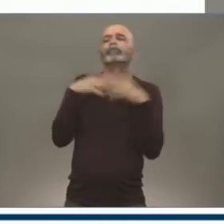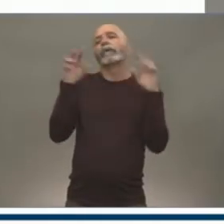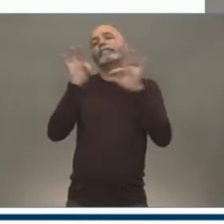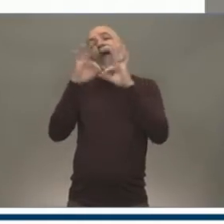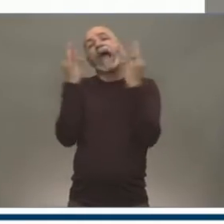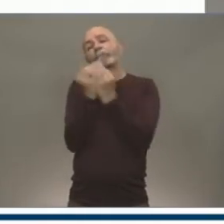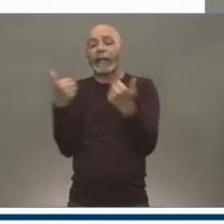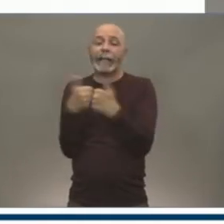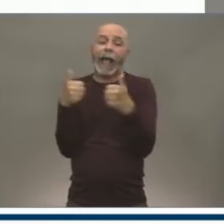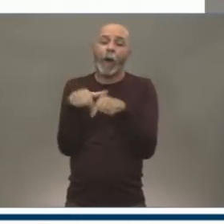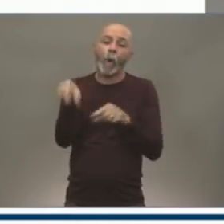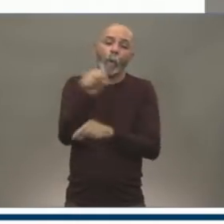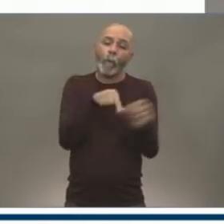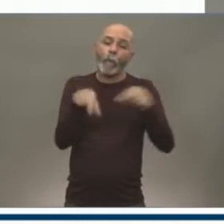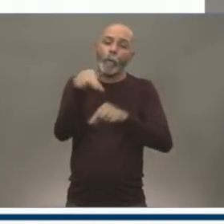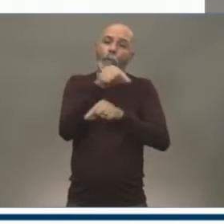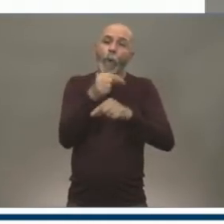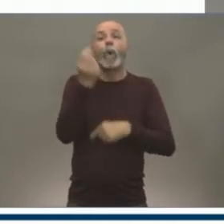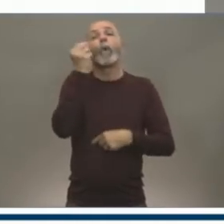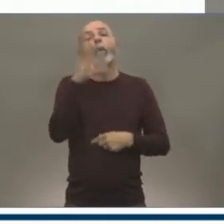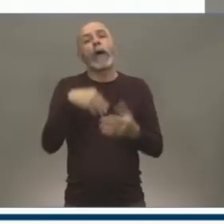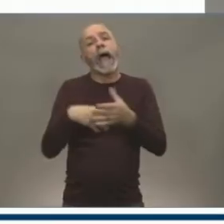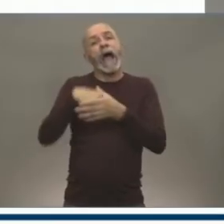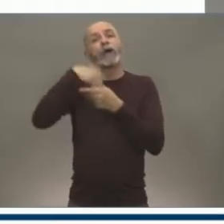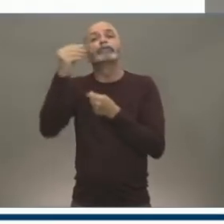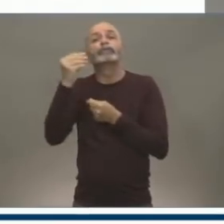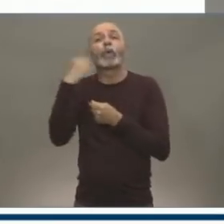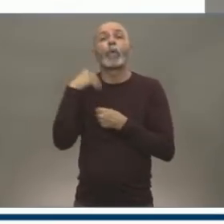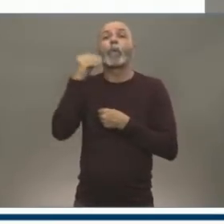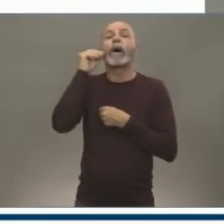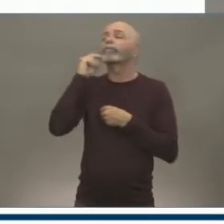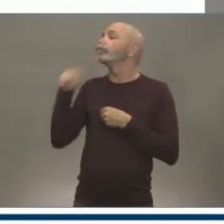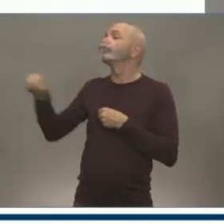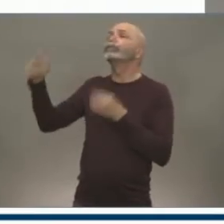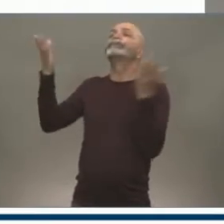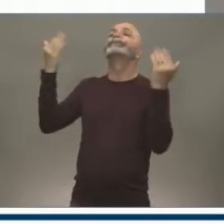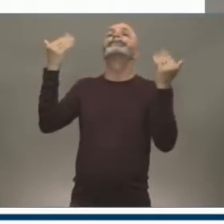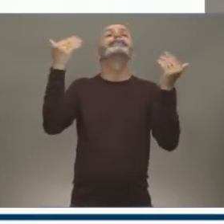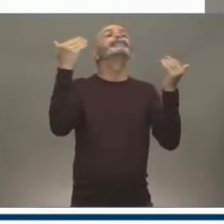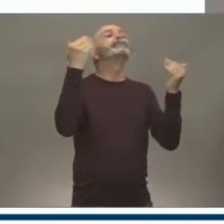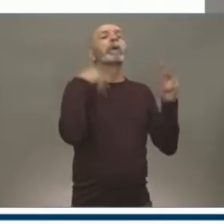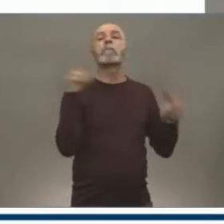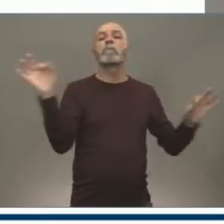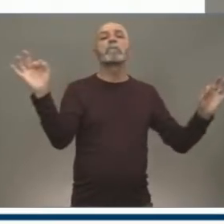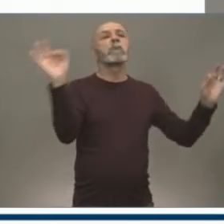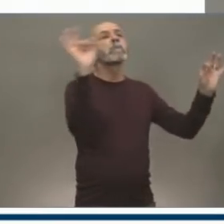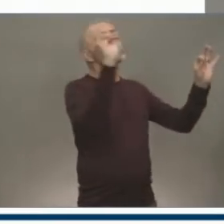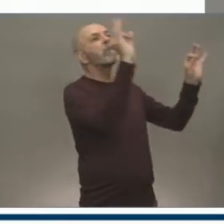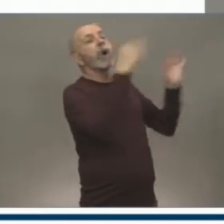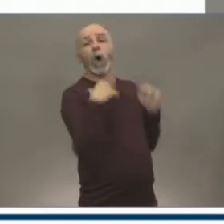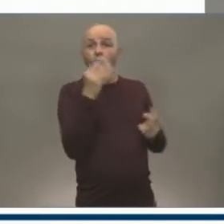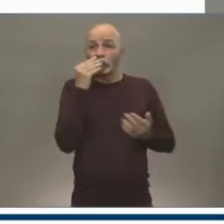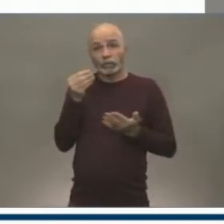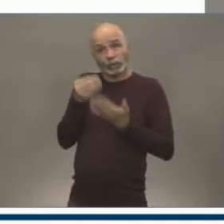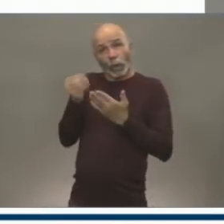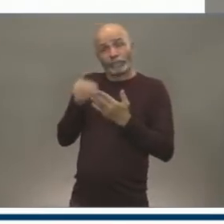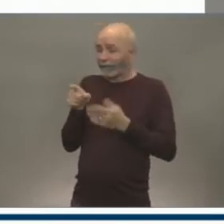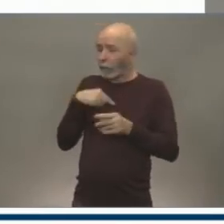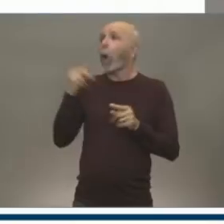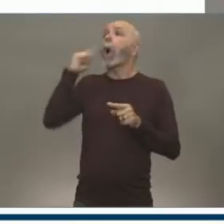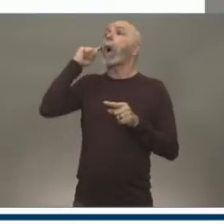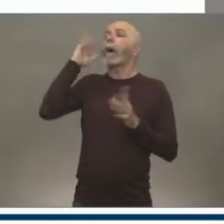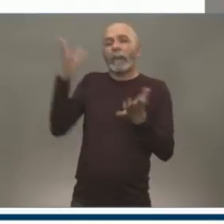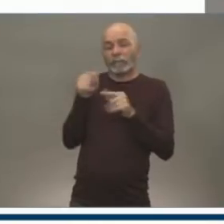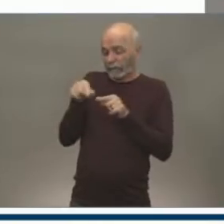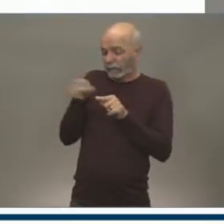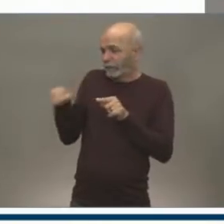neighborhood, much like we did in Wave 1. Do some online shopping or shop locally. Now is the time to support